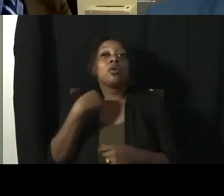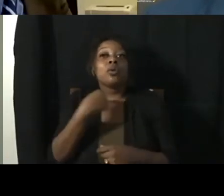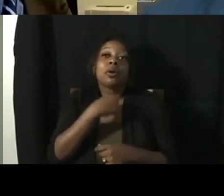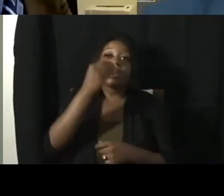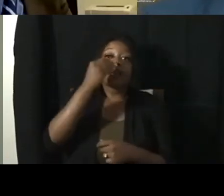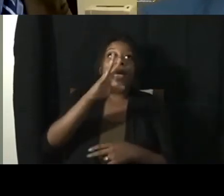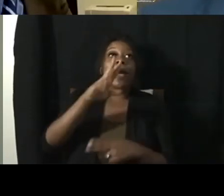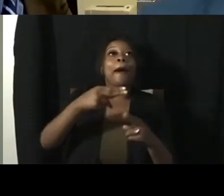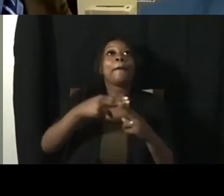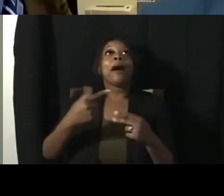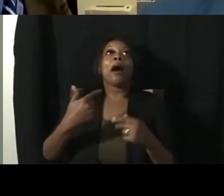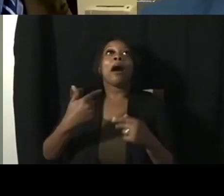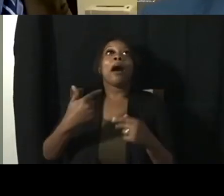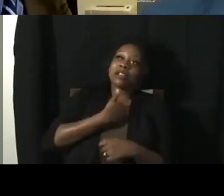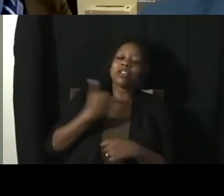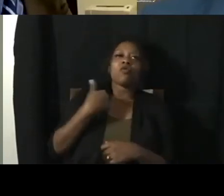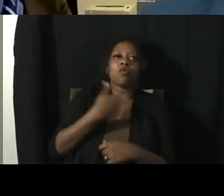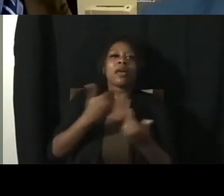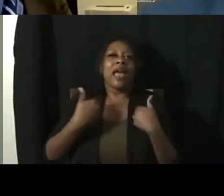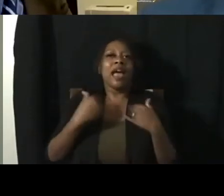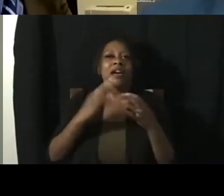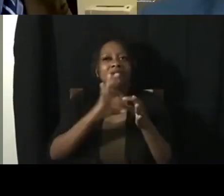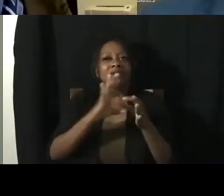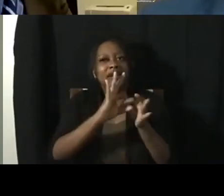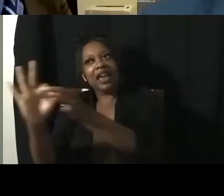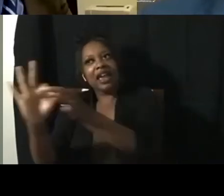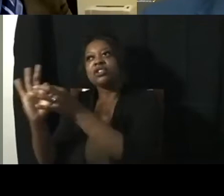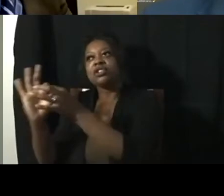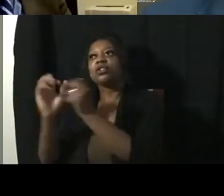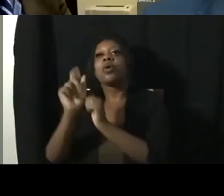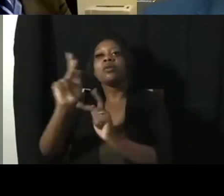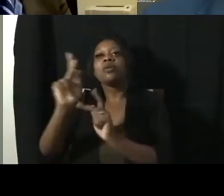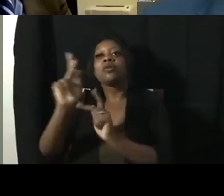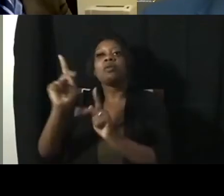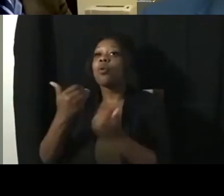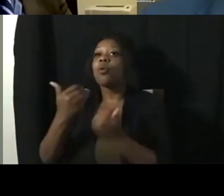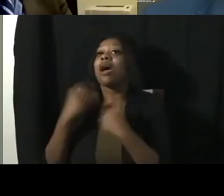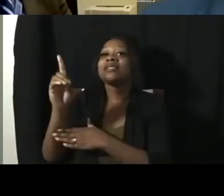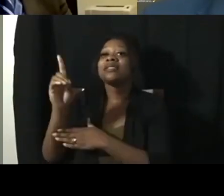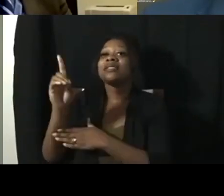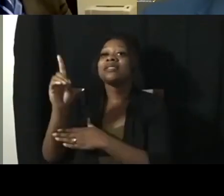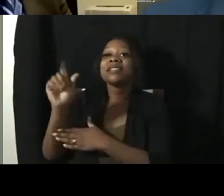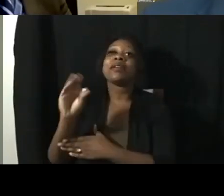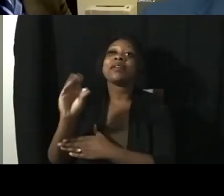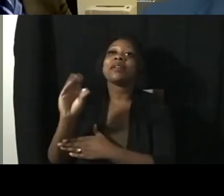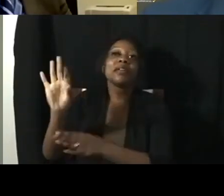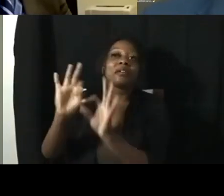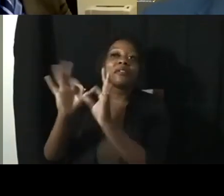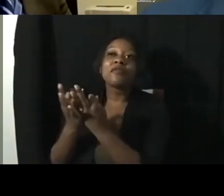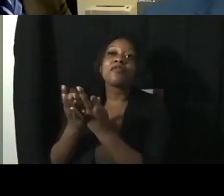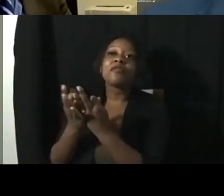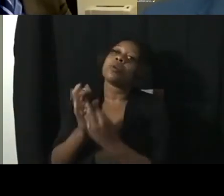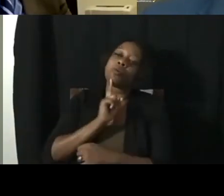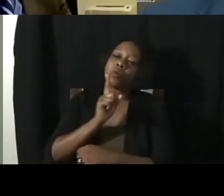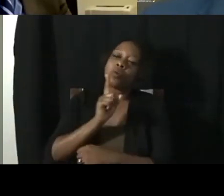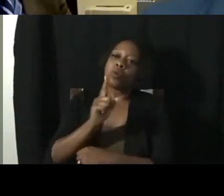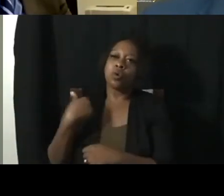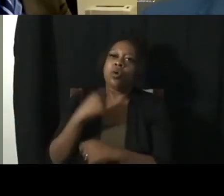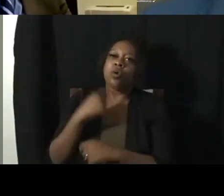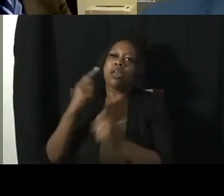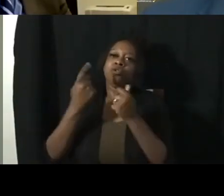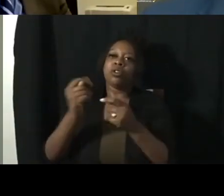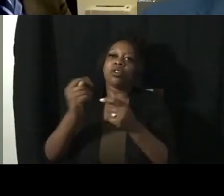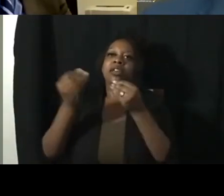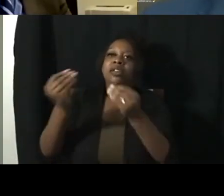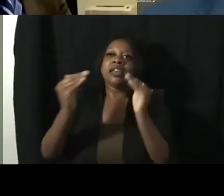have our connections to disability, both personal and familial. But it is fundamentally about driving home that equal value and the equal opportunity.